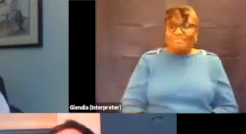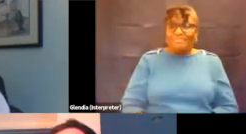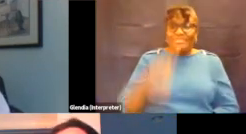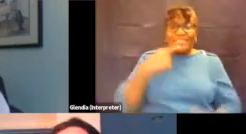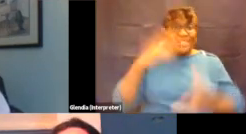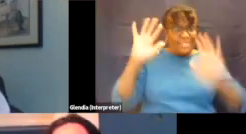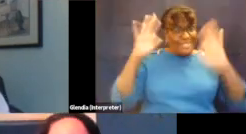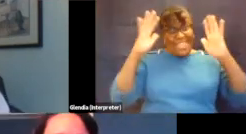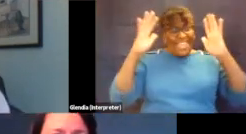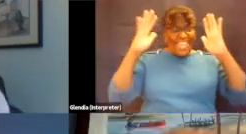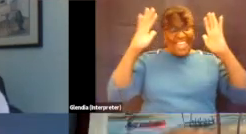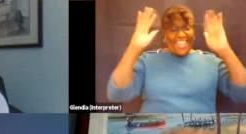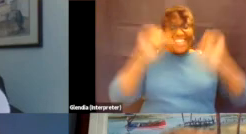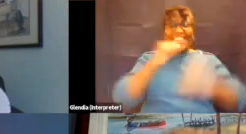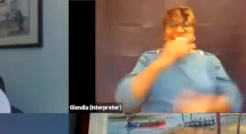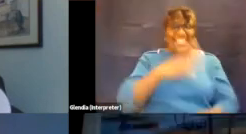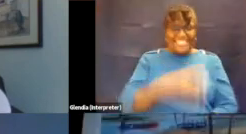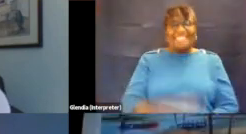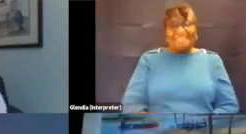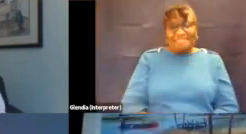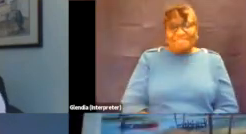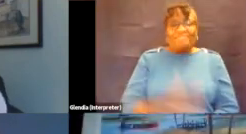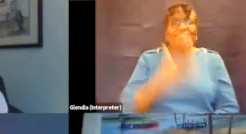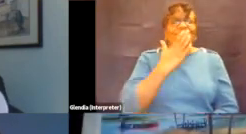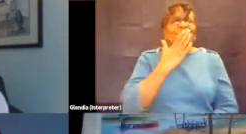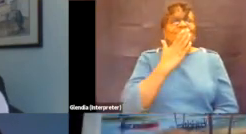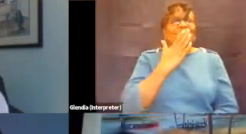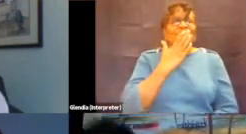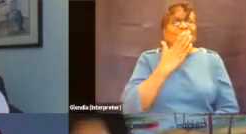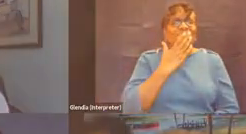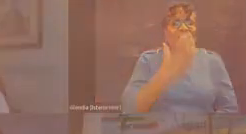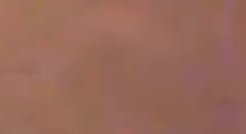Yay, ladies. Thank you so much for that information.